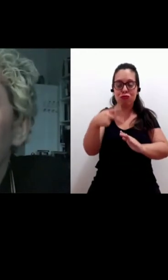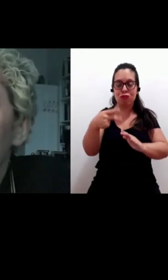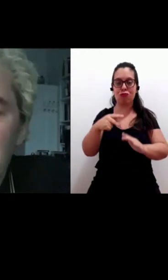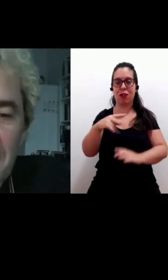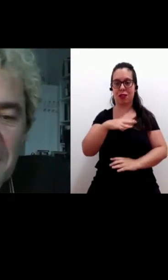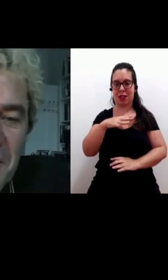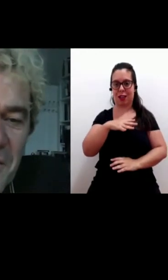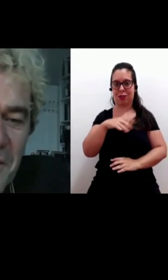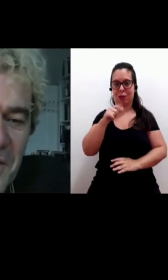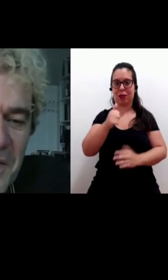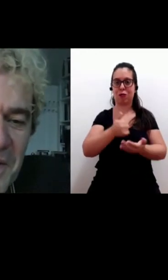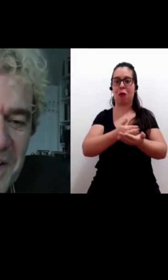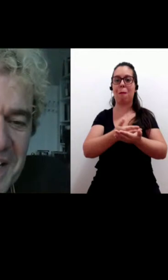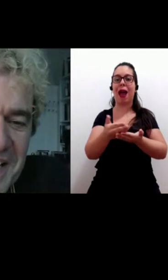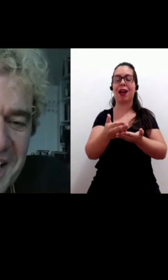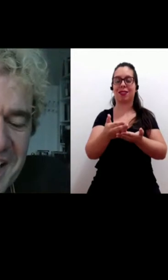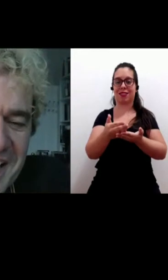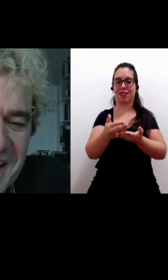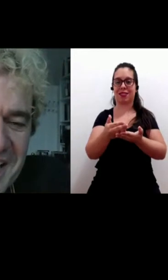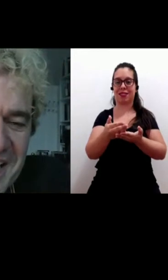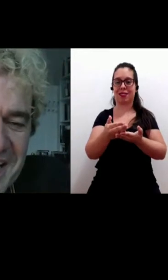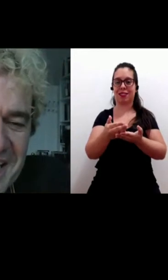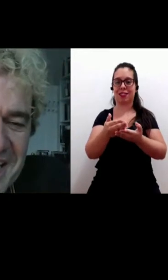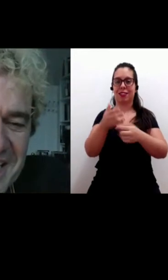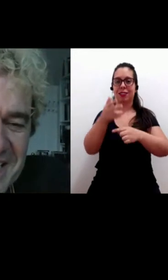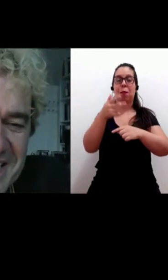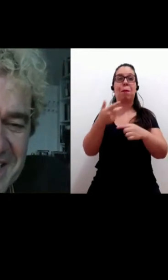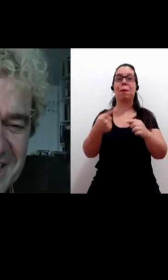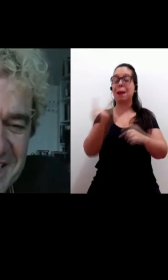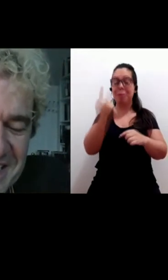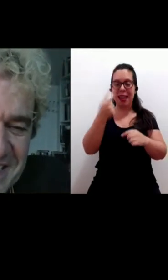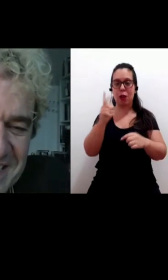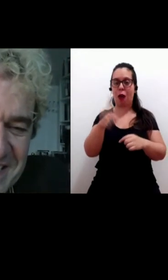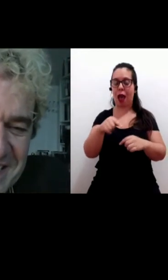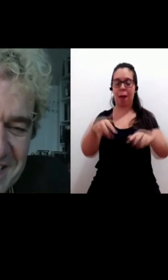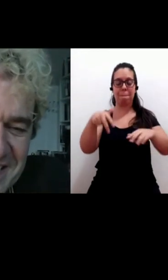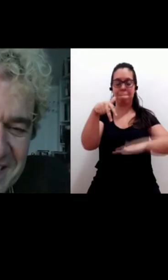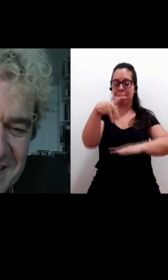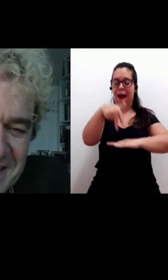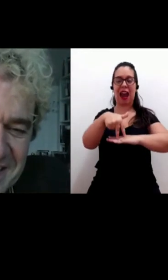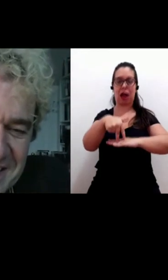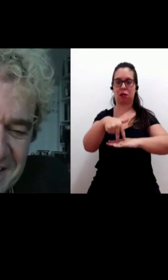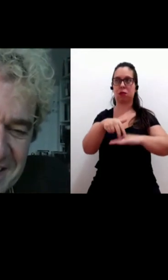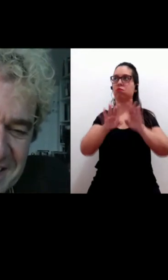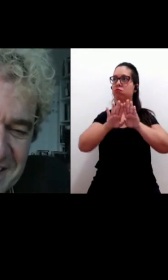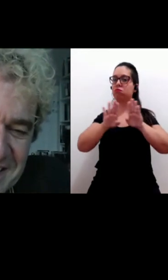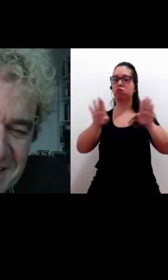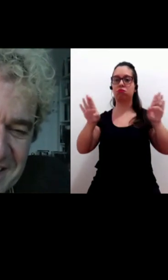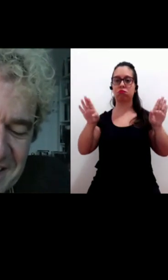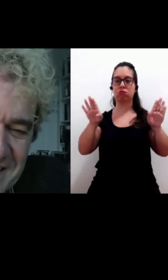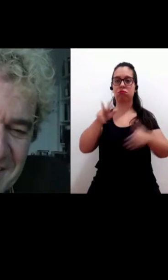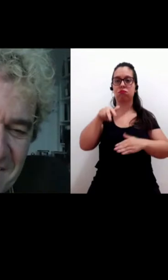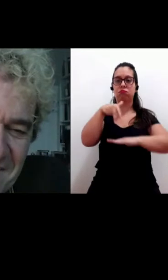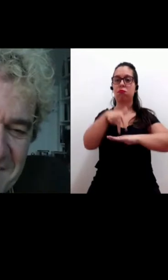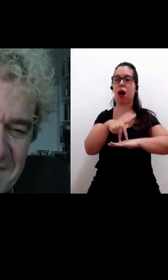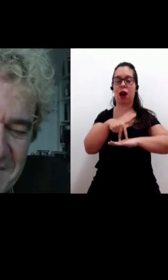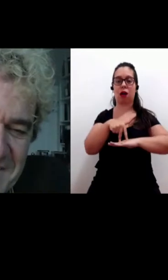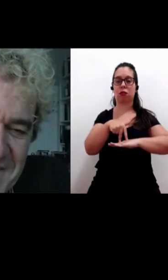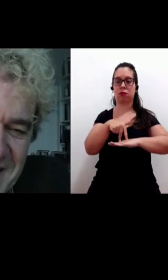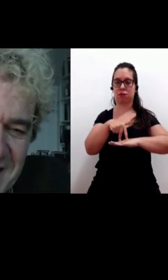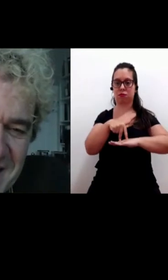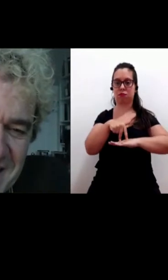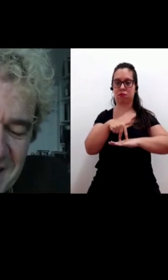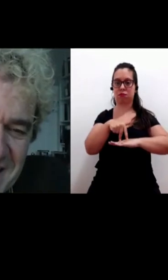Being shooting a still. She's still in our world. And what you are most famous